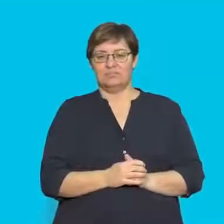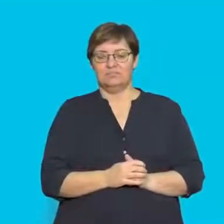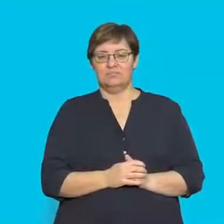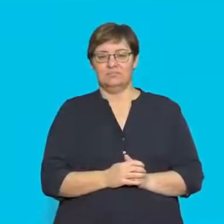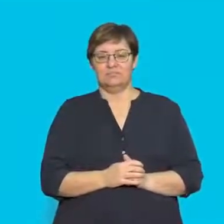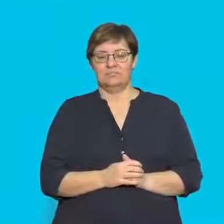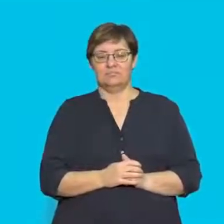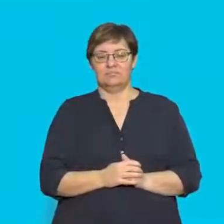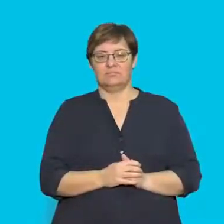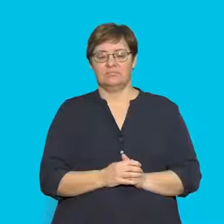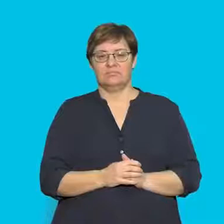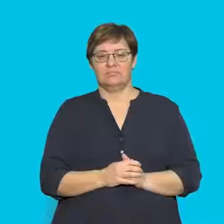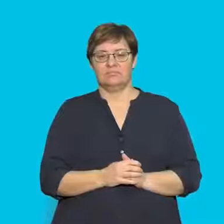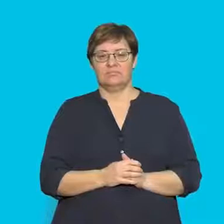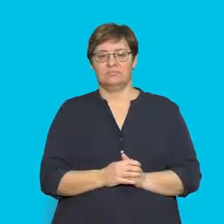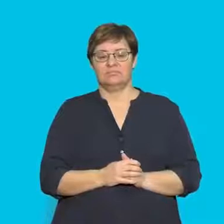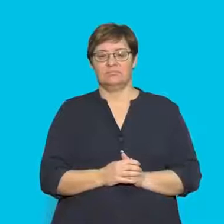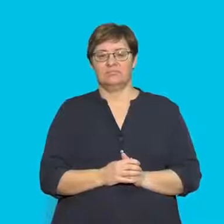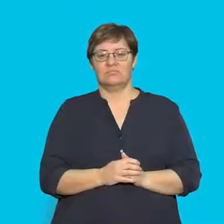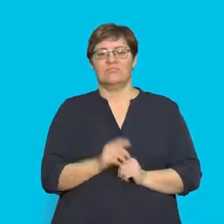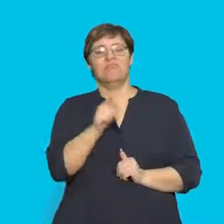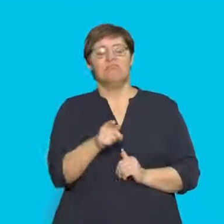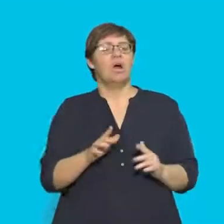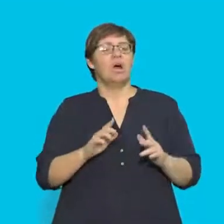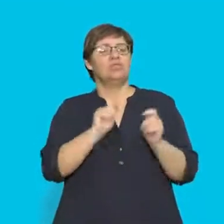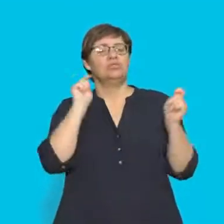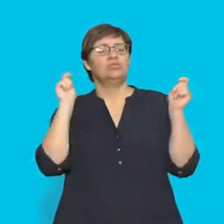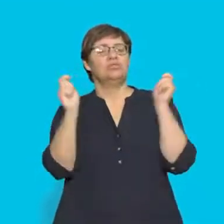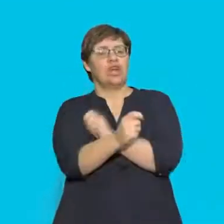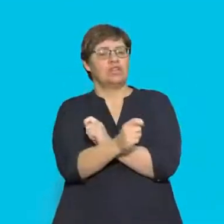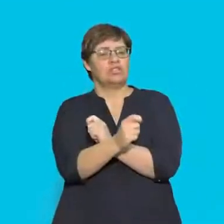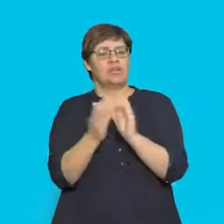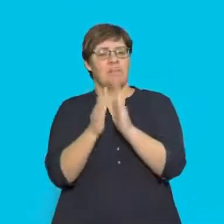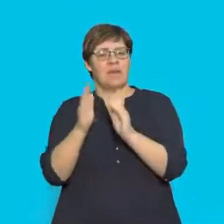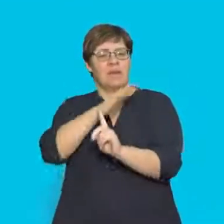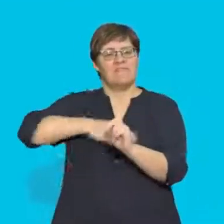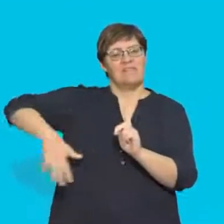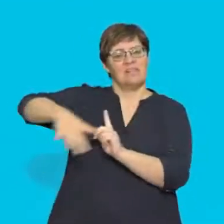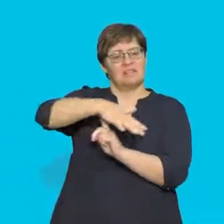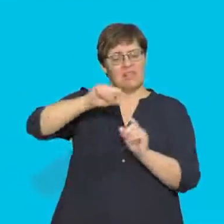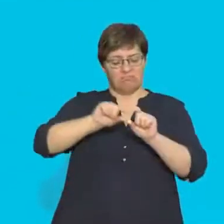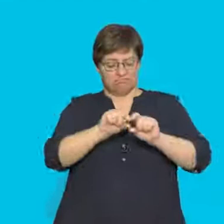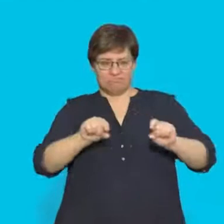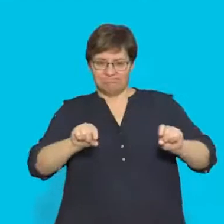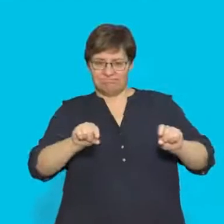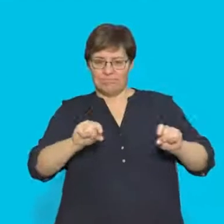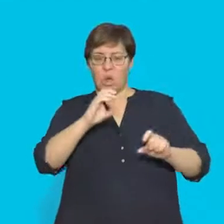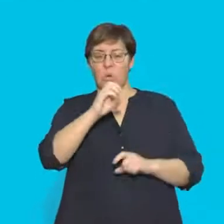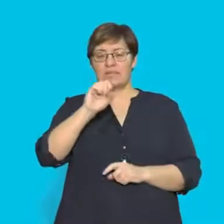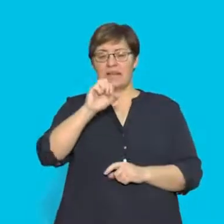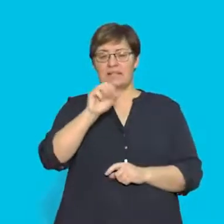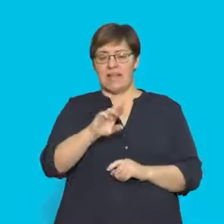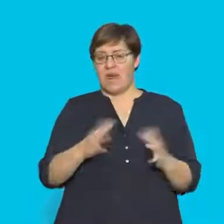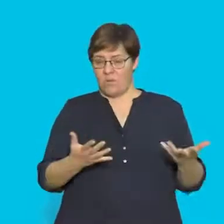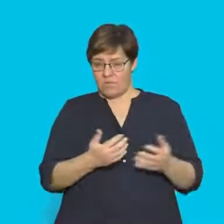the question that I want you to think about is, how can you change the magnetic field around a conductor? Different ways